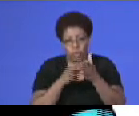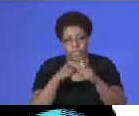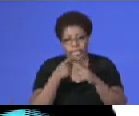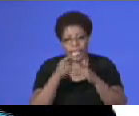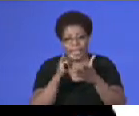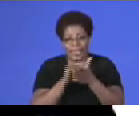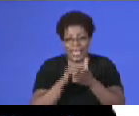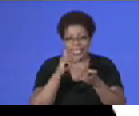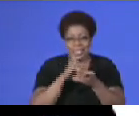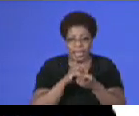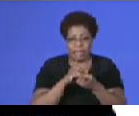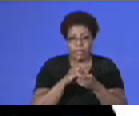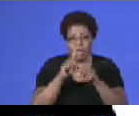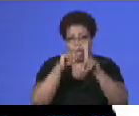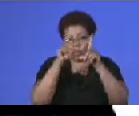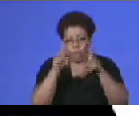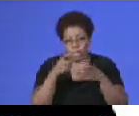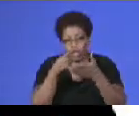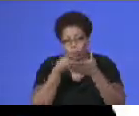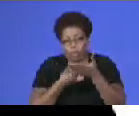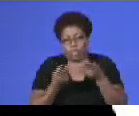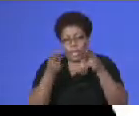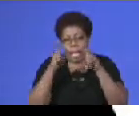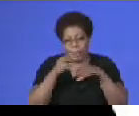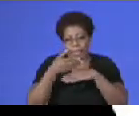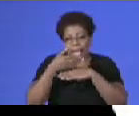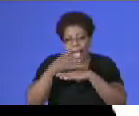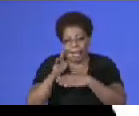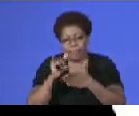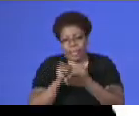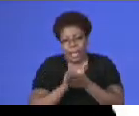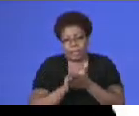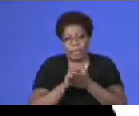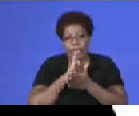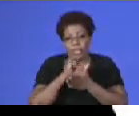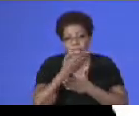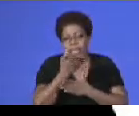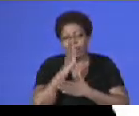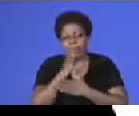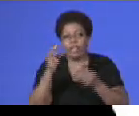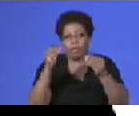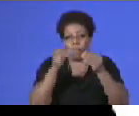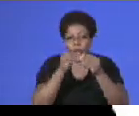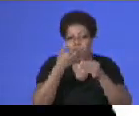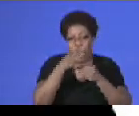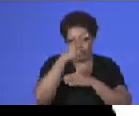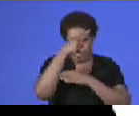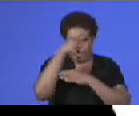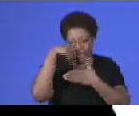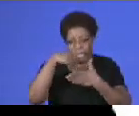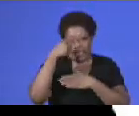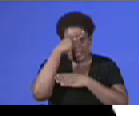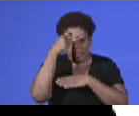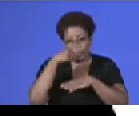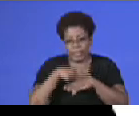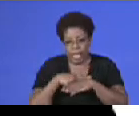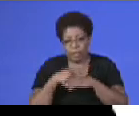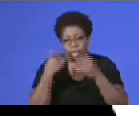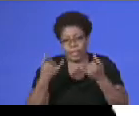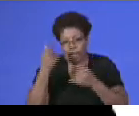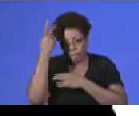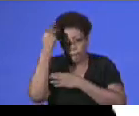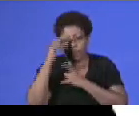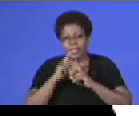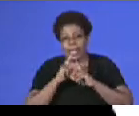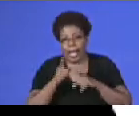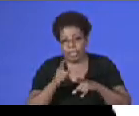But what will happen after? Will there be more curfews and lockdowns during the summer? Here's how the Prime Minister answered in his exclusive interview with our news